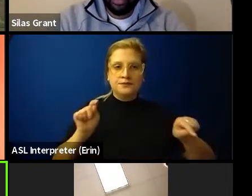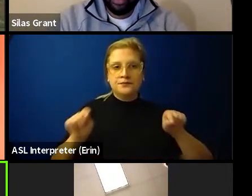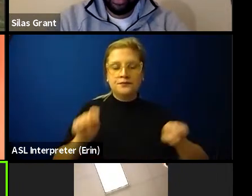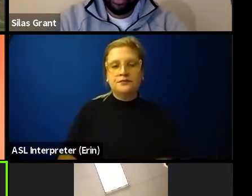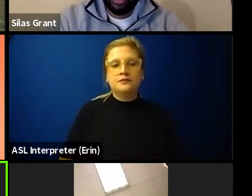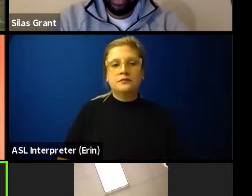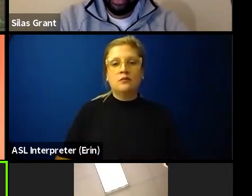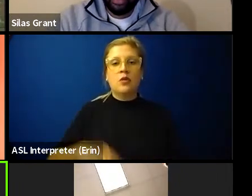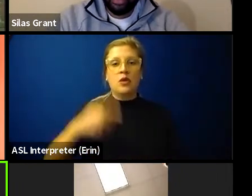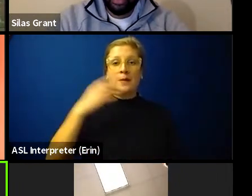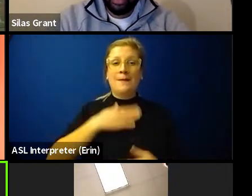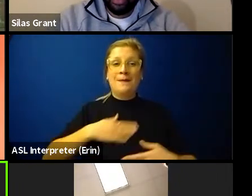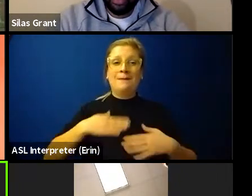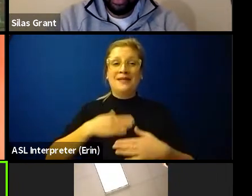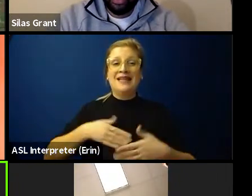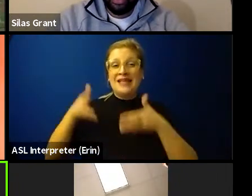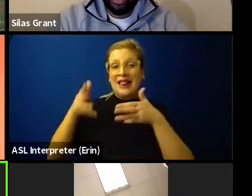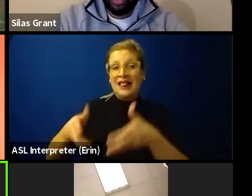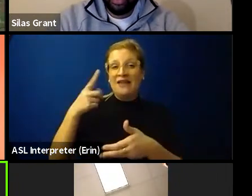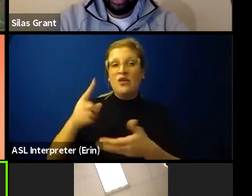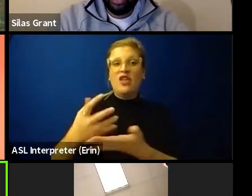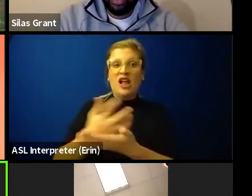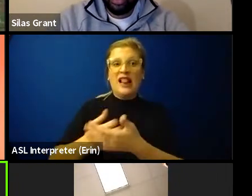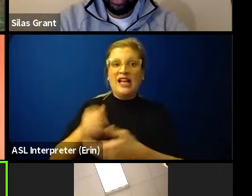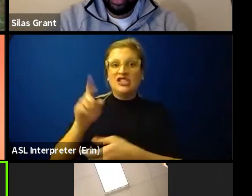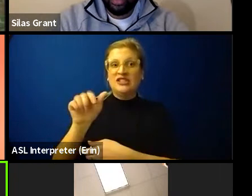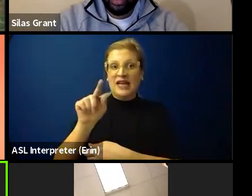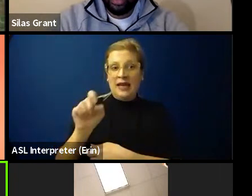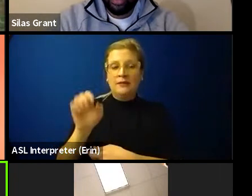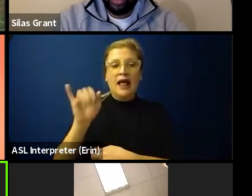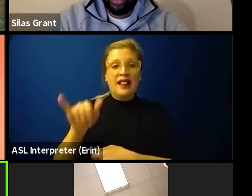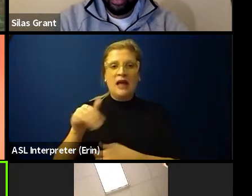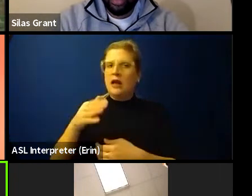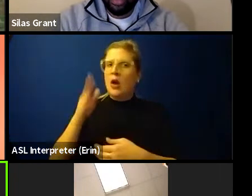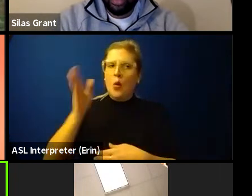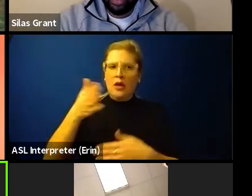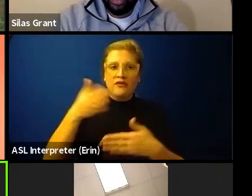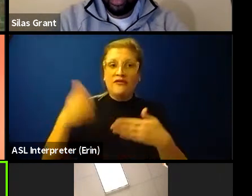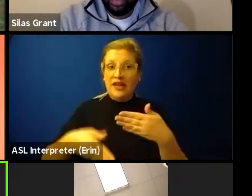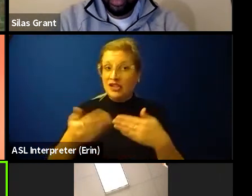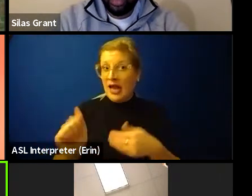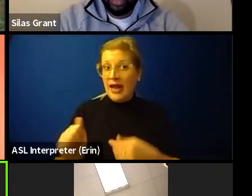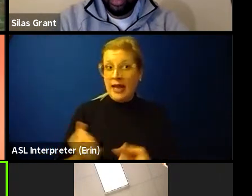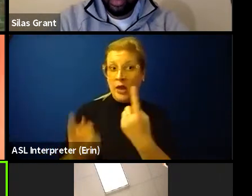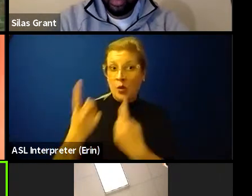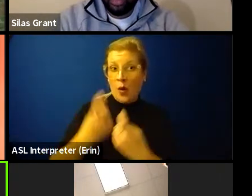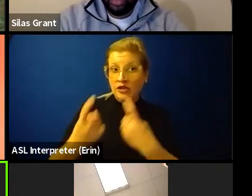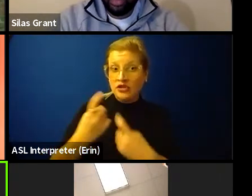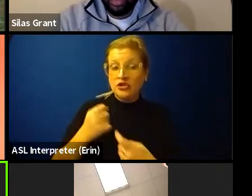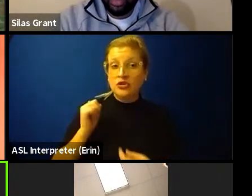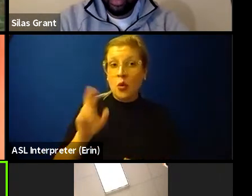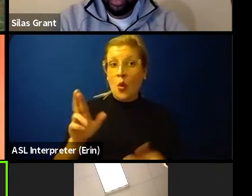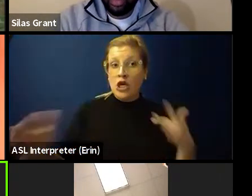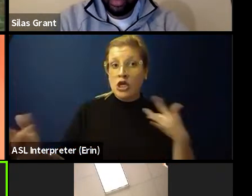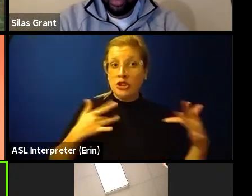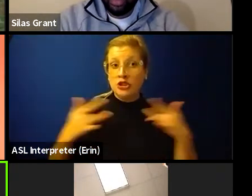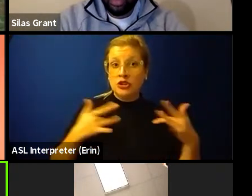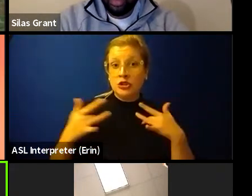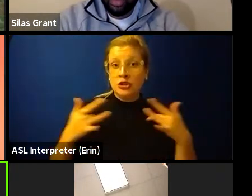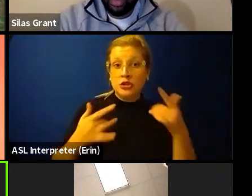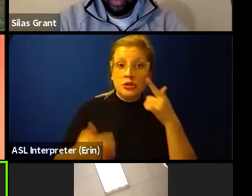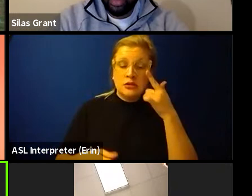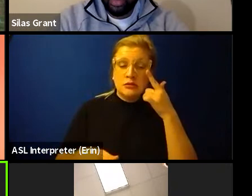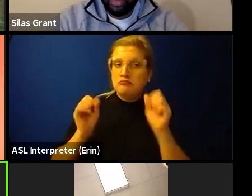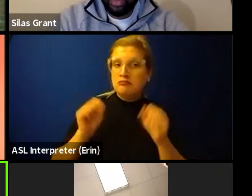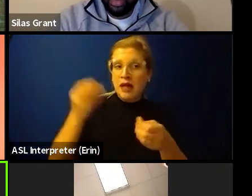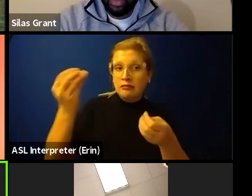day. And I'm gonna end my update there. Any questions or concerns, you guys can feel free